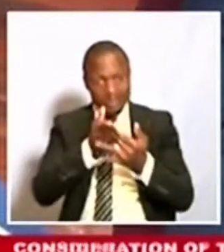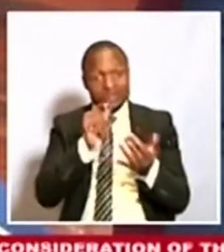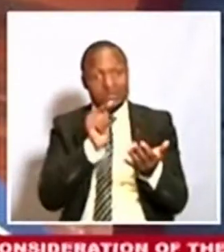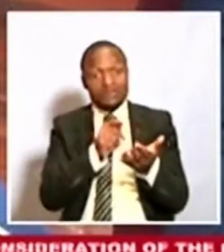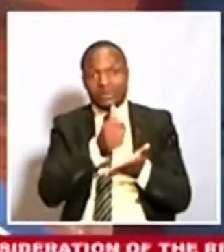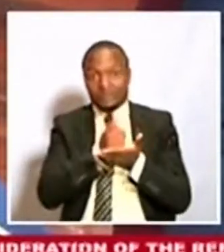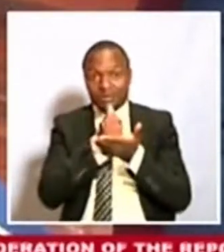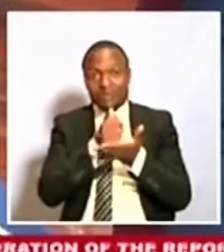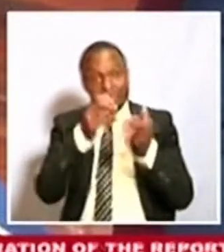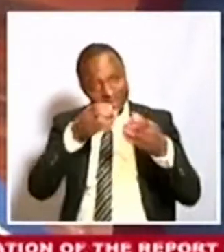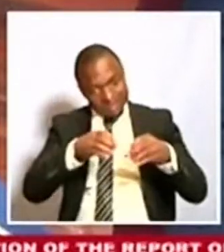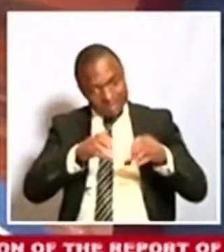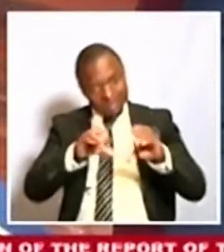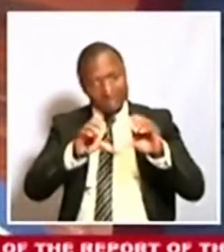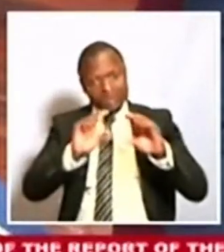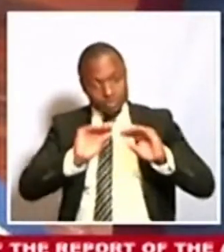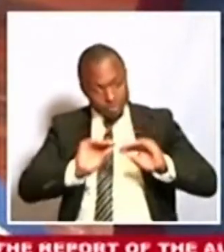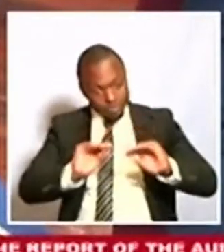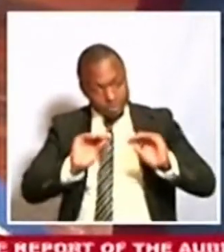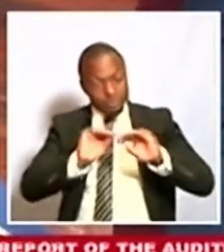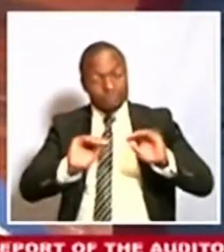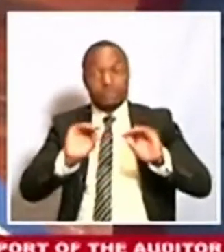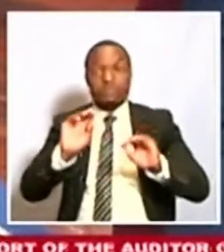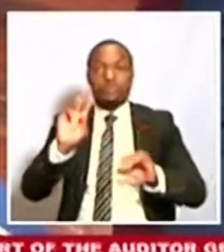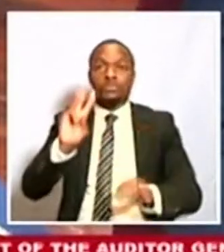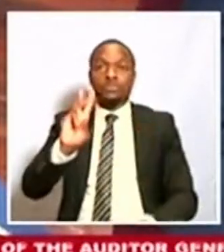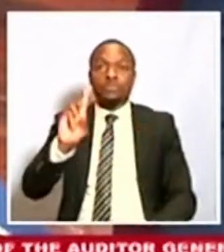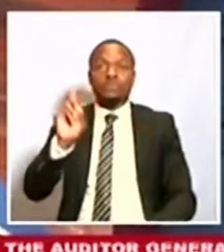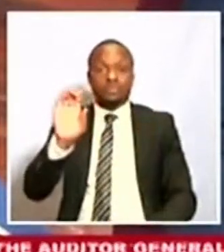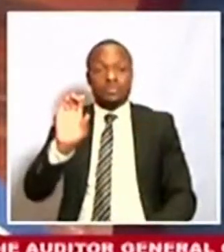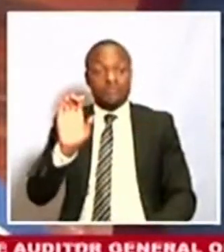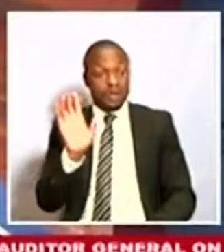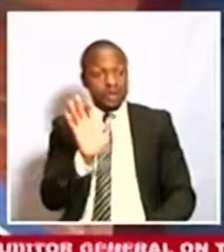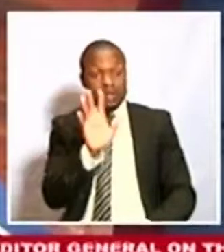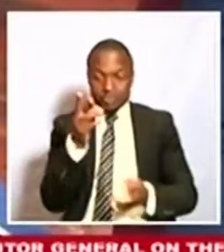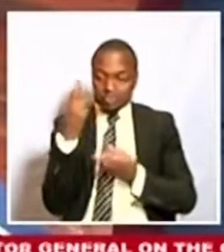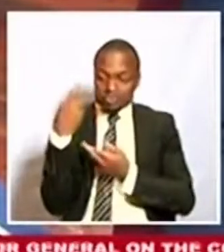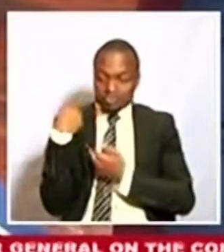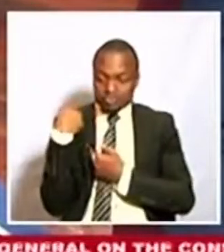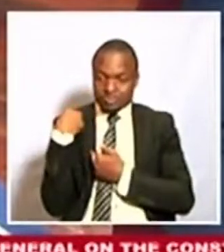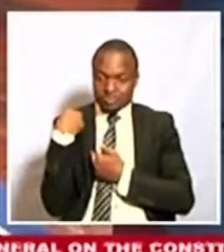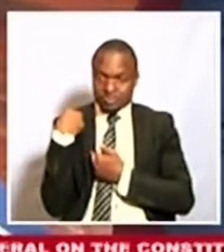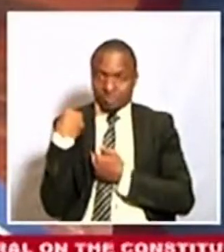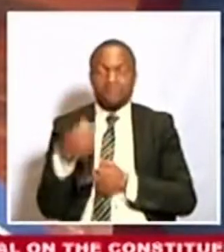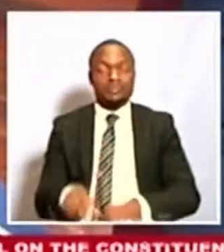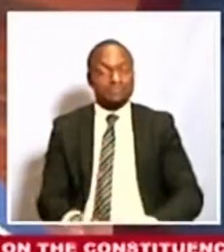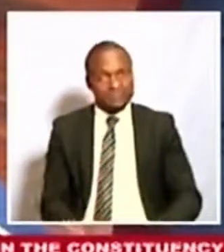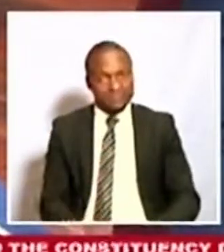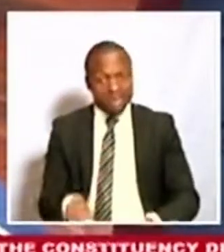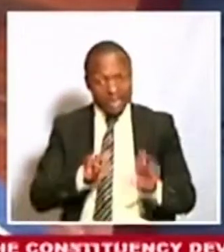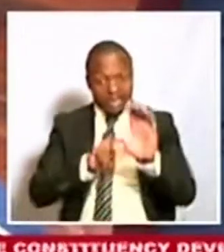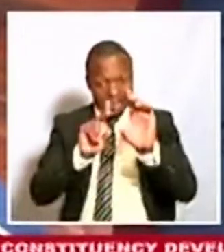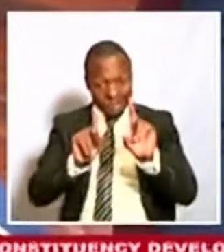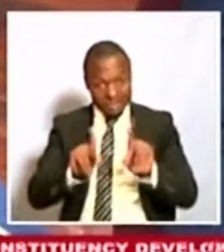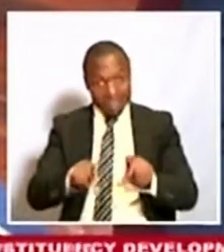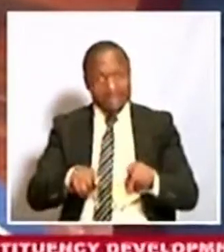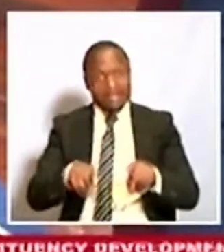assistance, we have continued orienting ward development committees with their roles and responsibilities. The chairperson